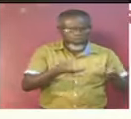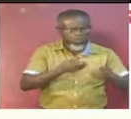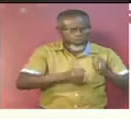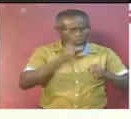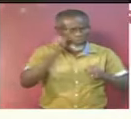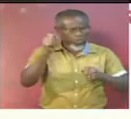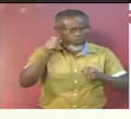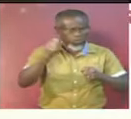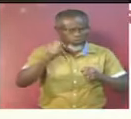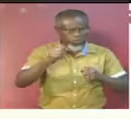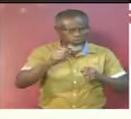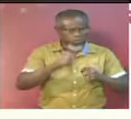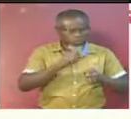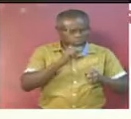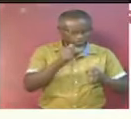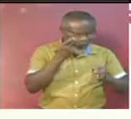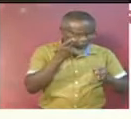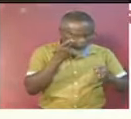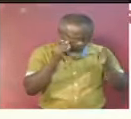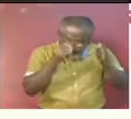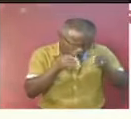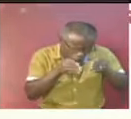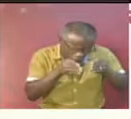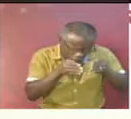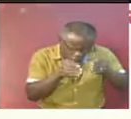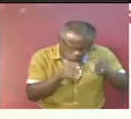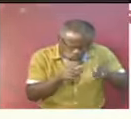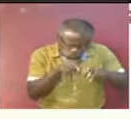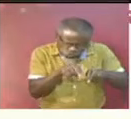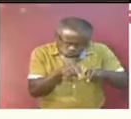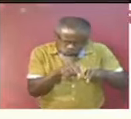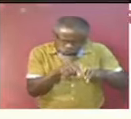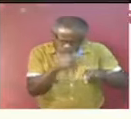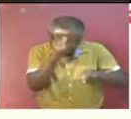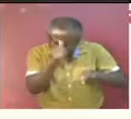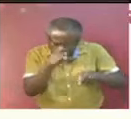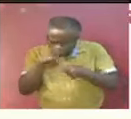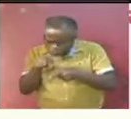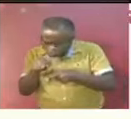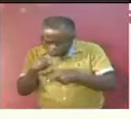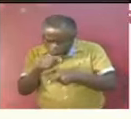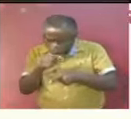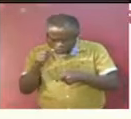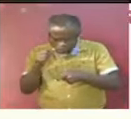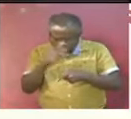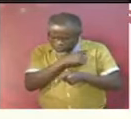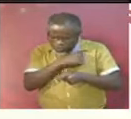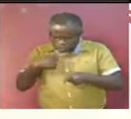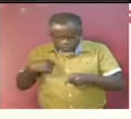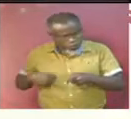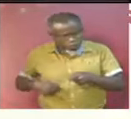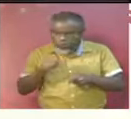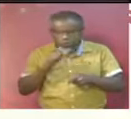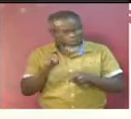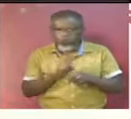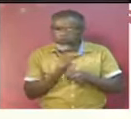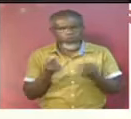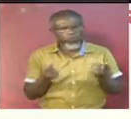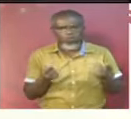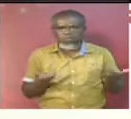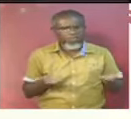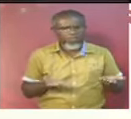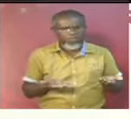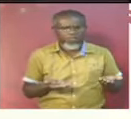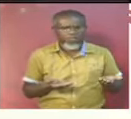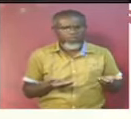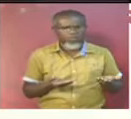on each individual patient all the way up to the national level. That again is information that is being retrospectively filled in